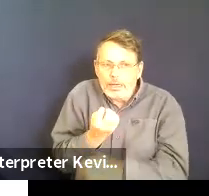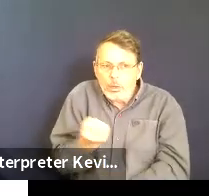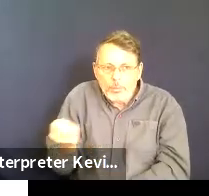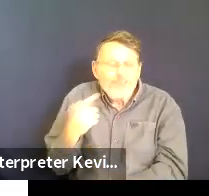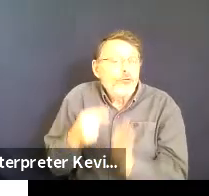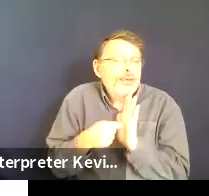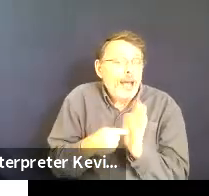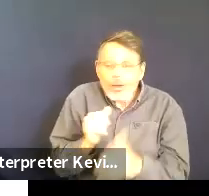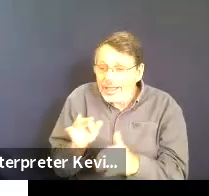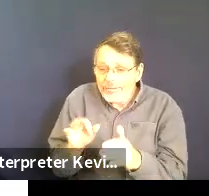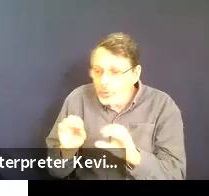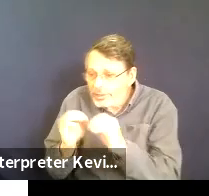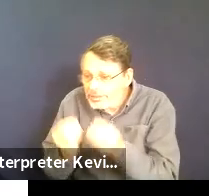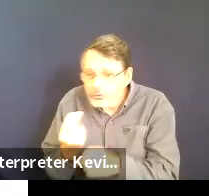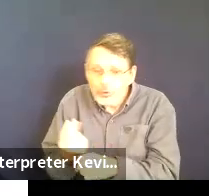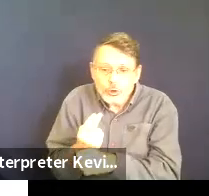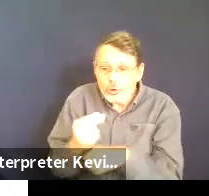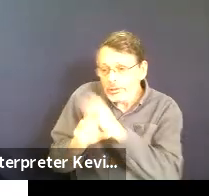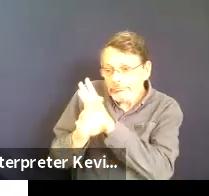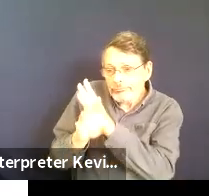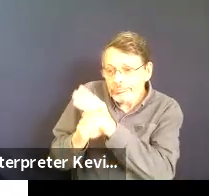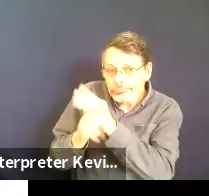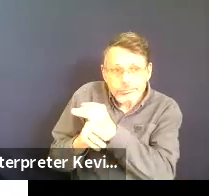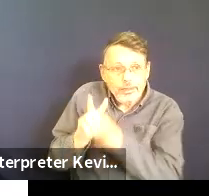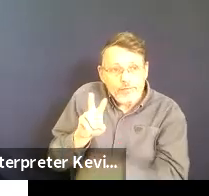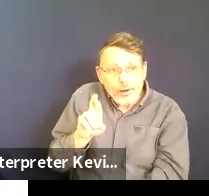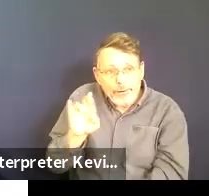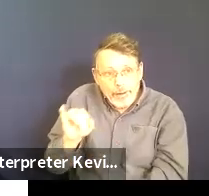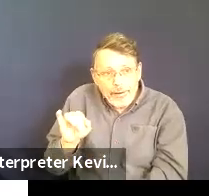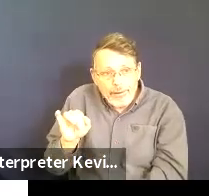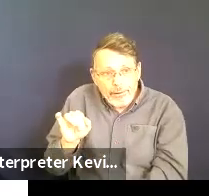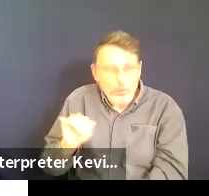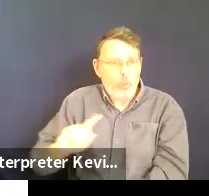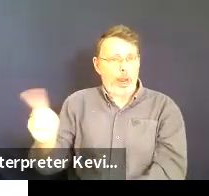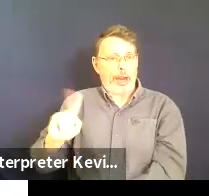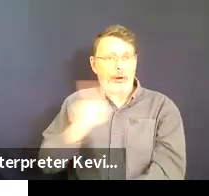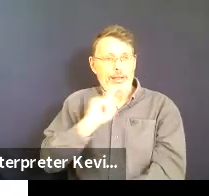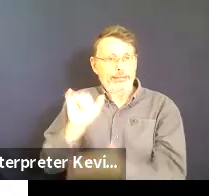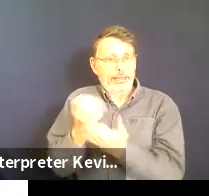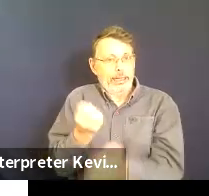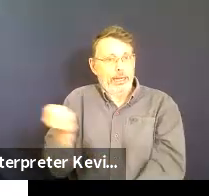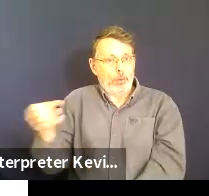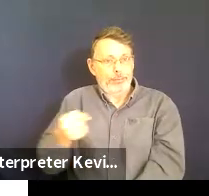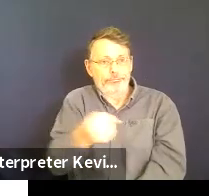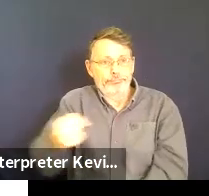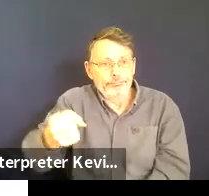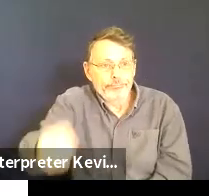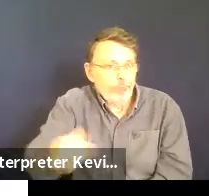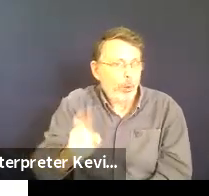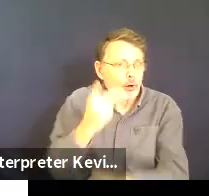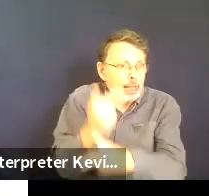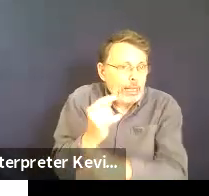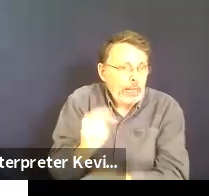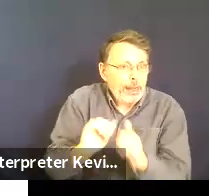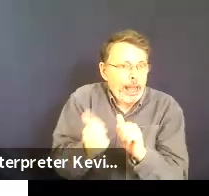example, if an entity is using video remote interpreting, where is the equipment stored? How is it